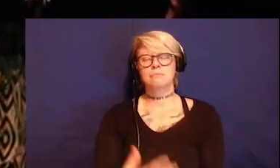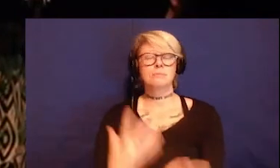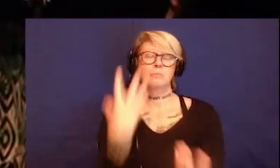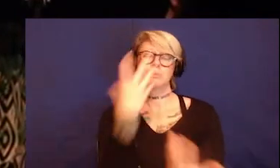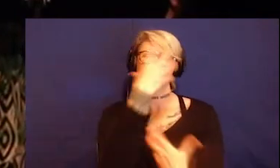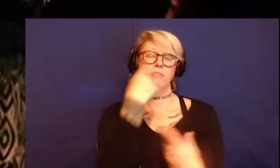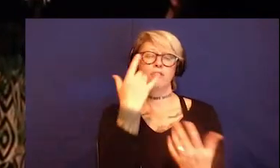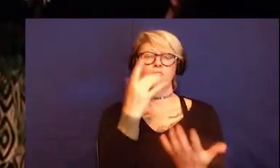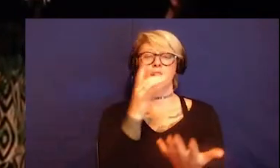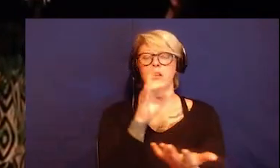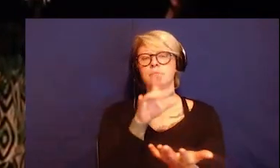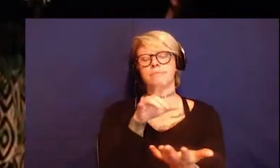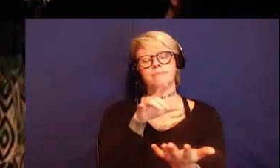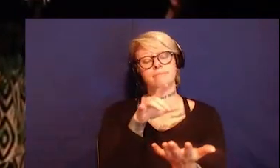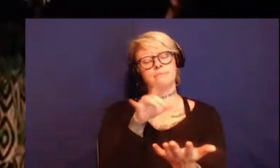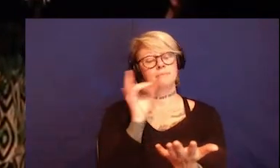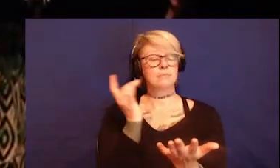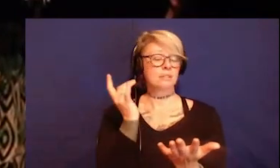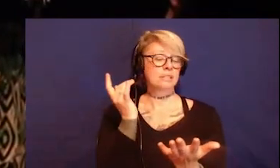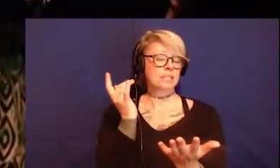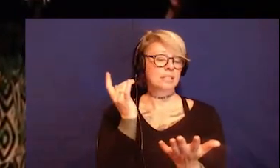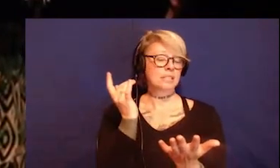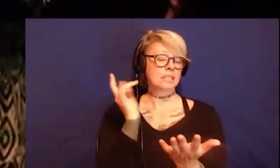double taps to like the picture.